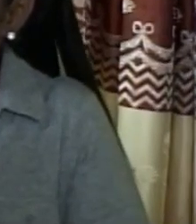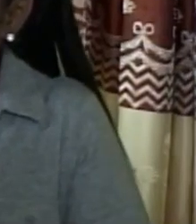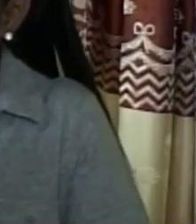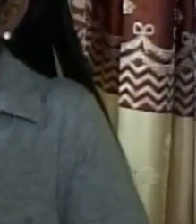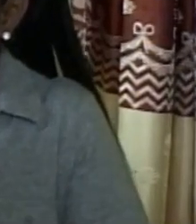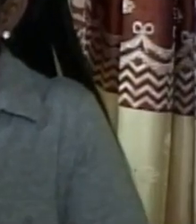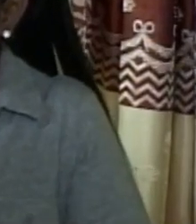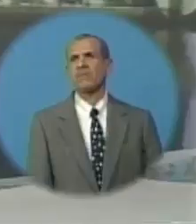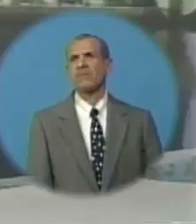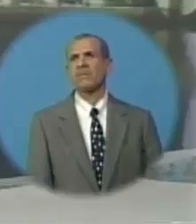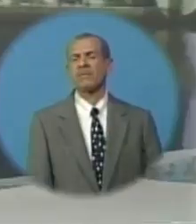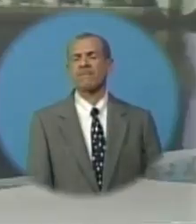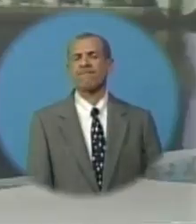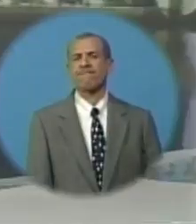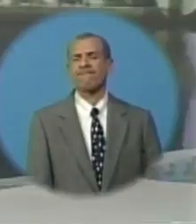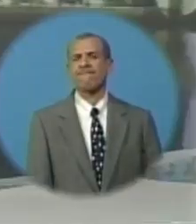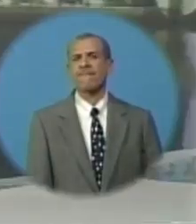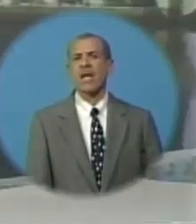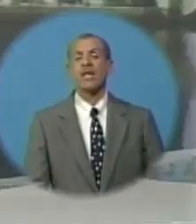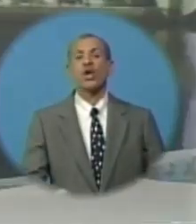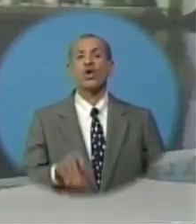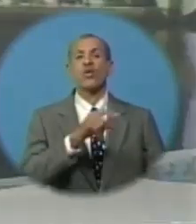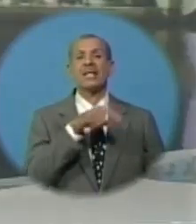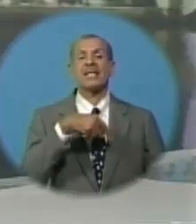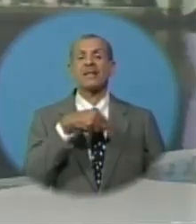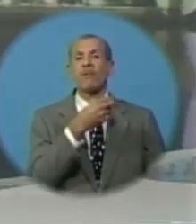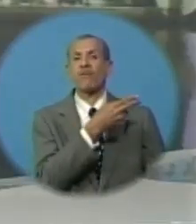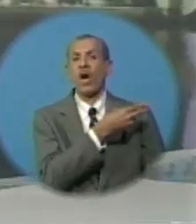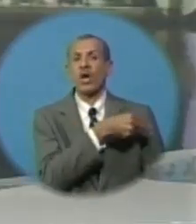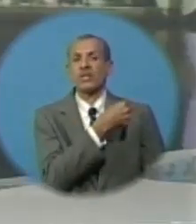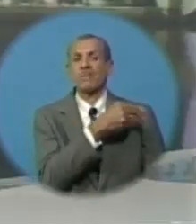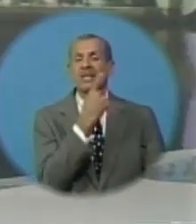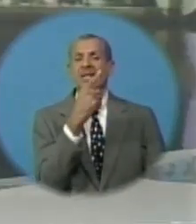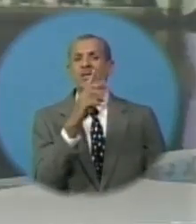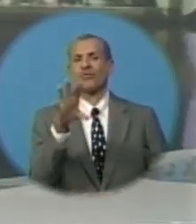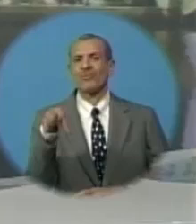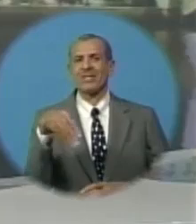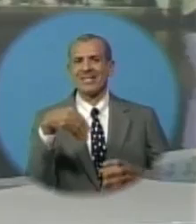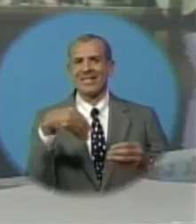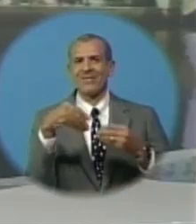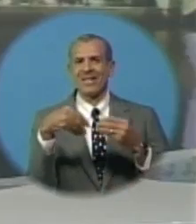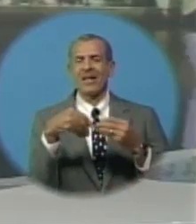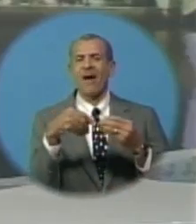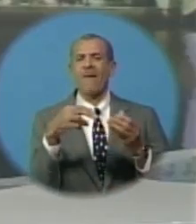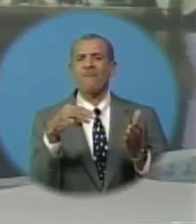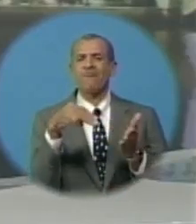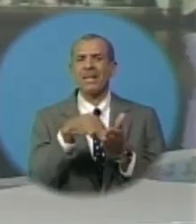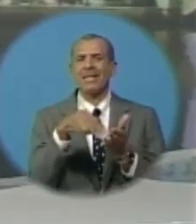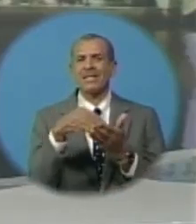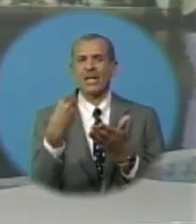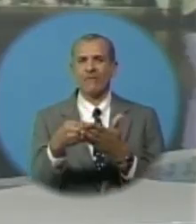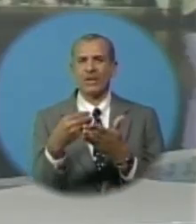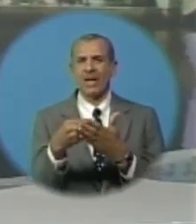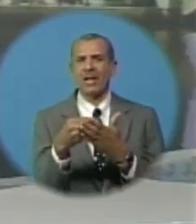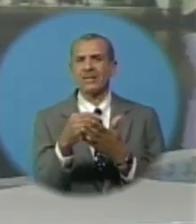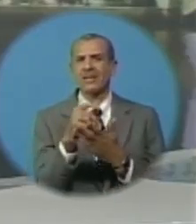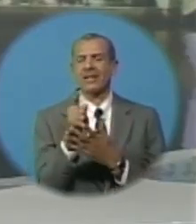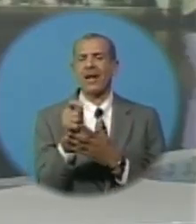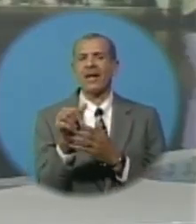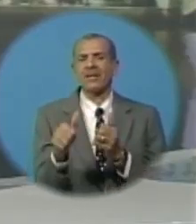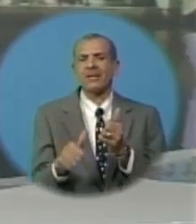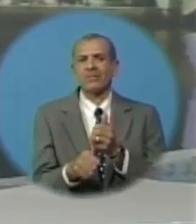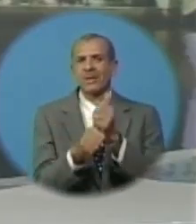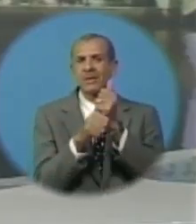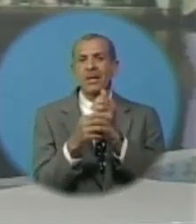win-win situation. The Queen Elizabeth Hospital has been on the receiving end of millions of dollars in philanthropic aid